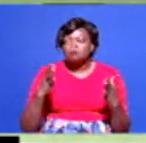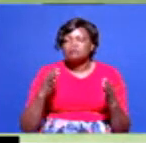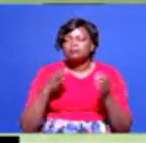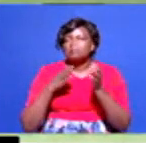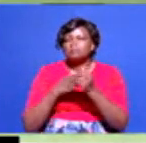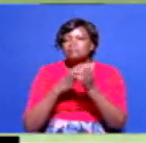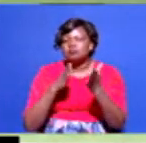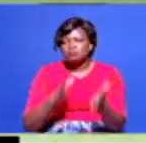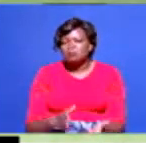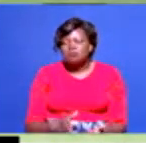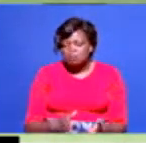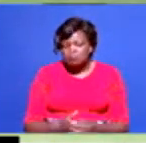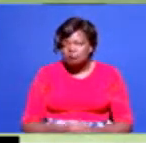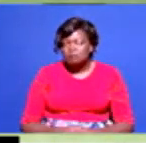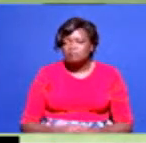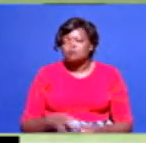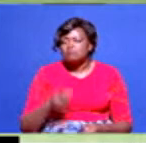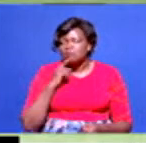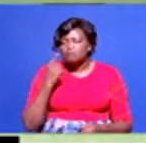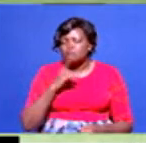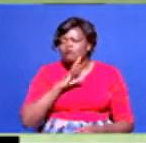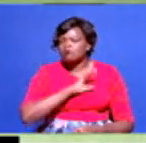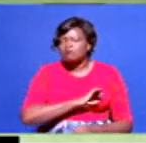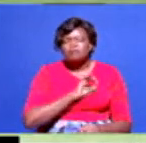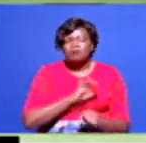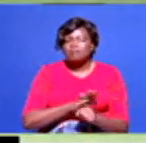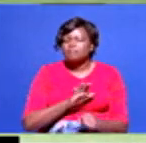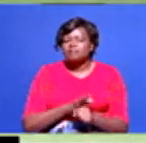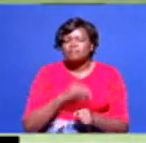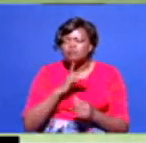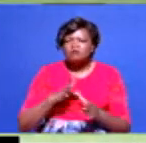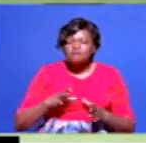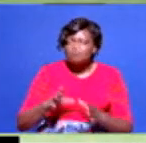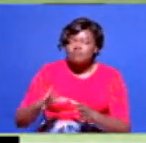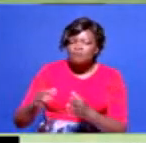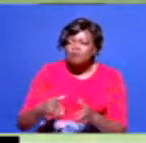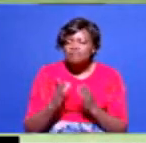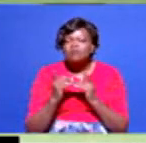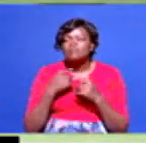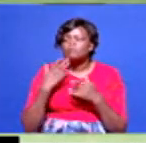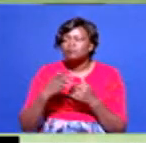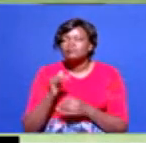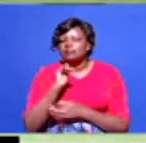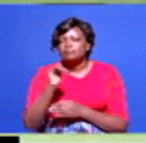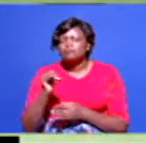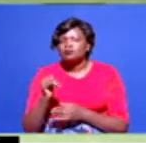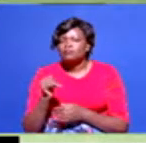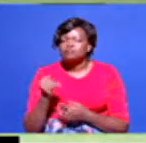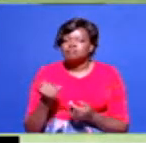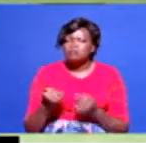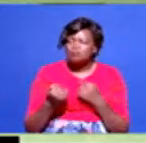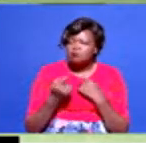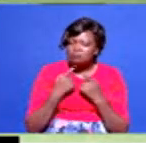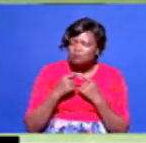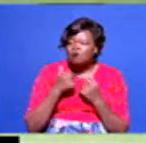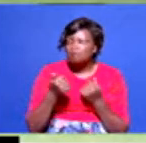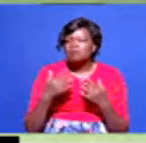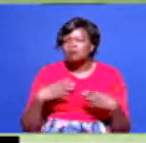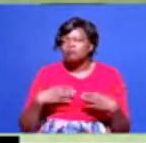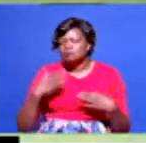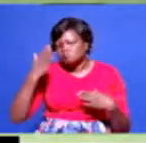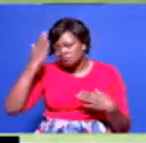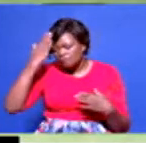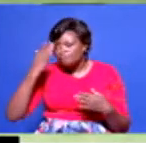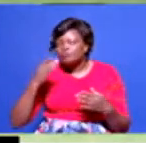man of great humility who never forced his way, who always sought to convince others, a man who also was willing